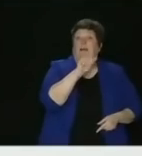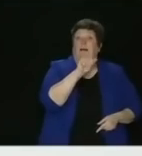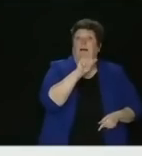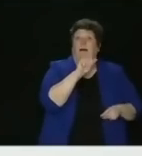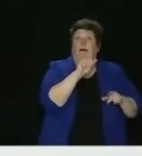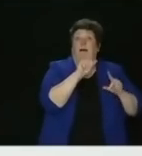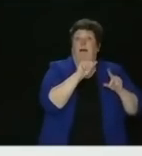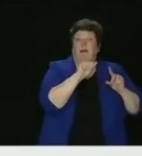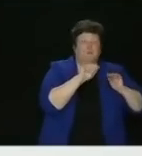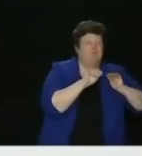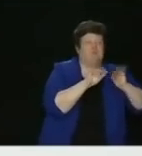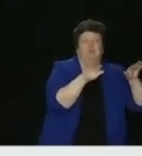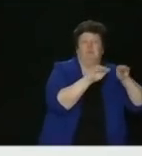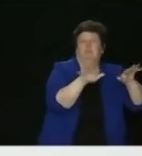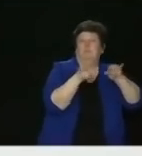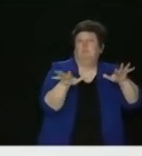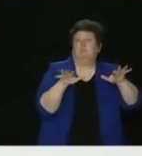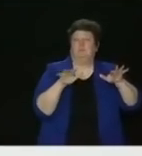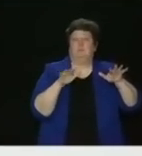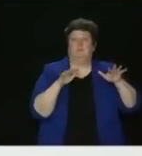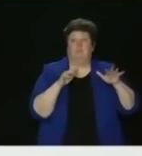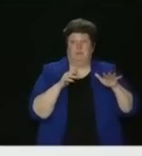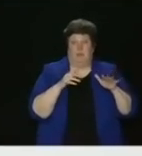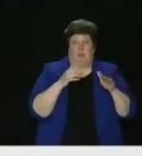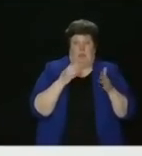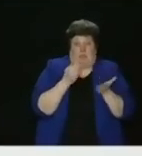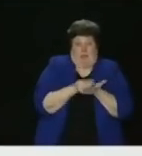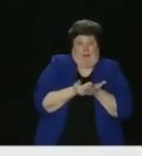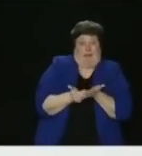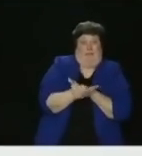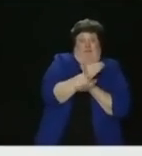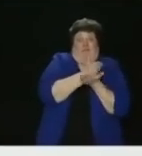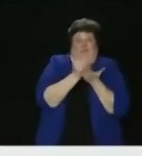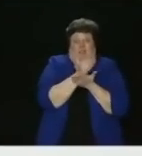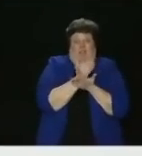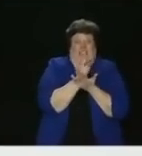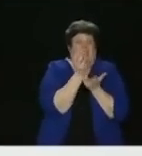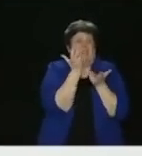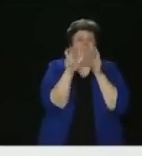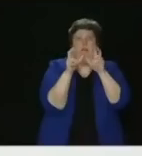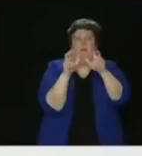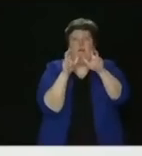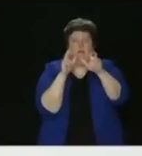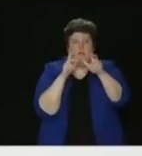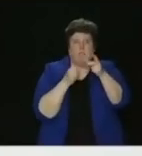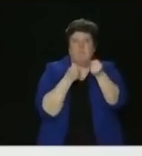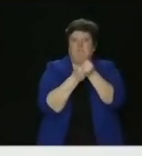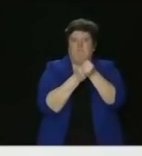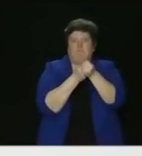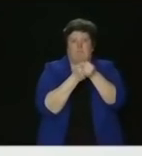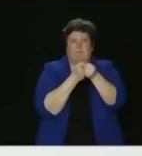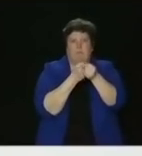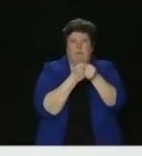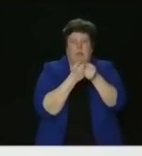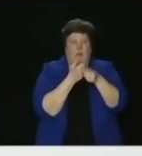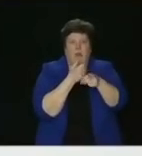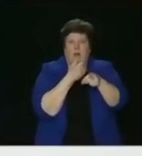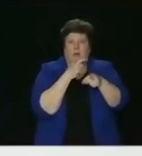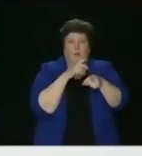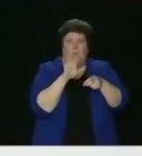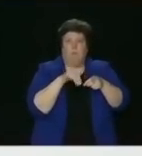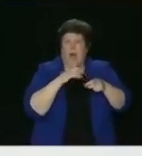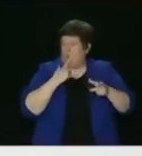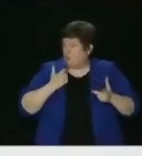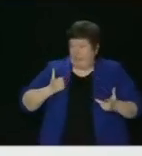illicit funding of concerted activities designed to destabilize a country that has the